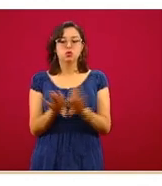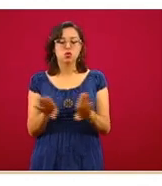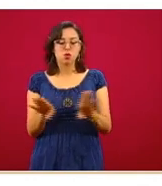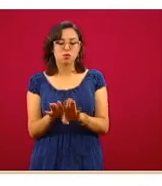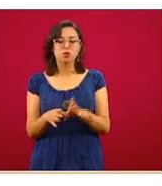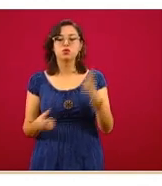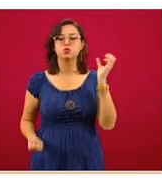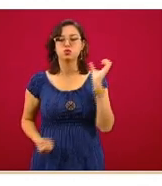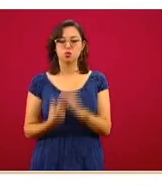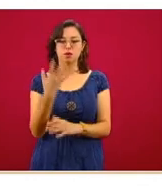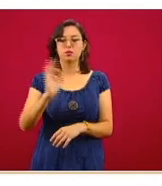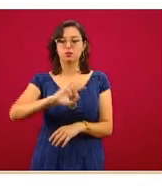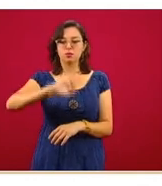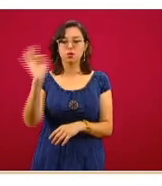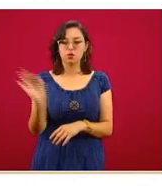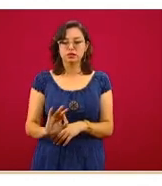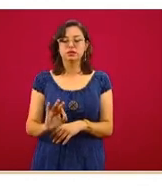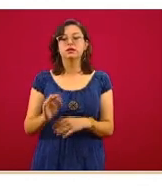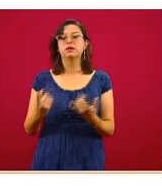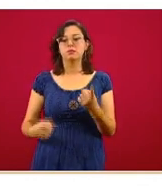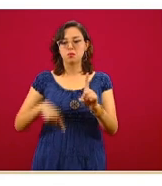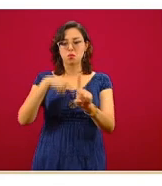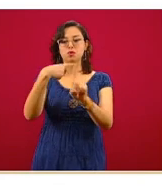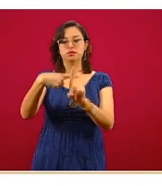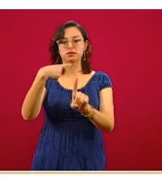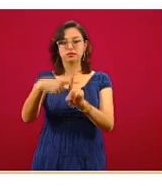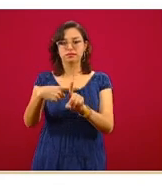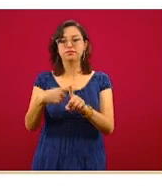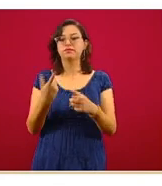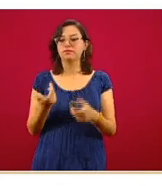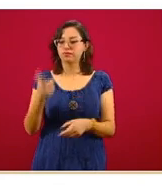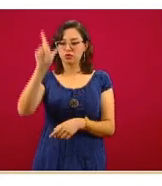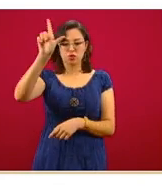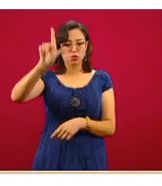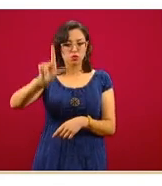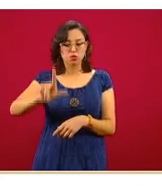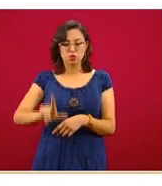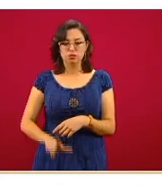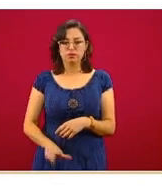10 suspect cases get confirmed for COVID-19.